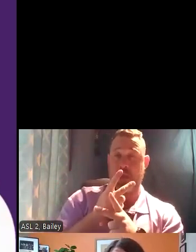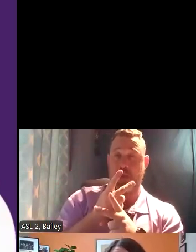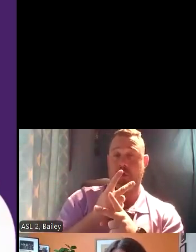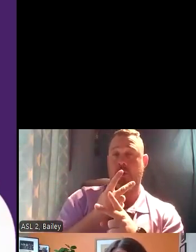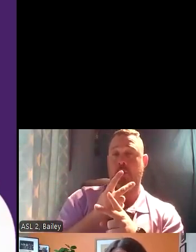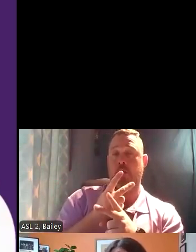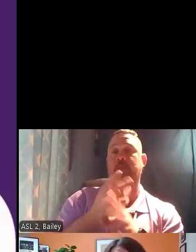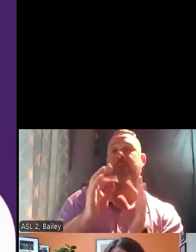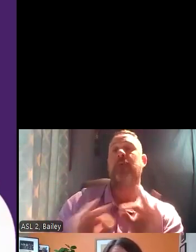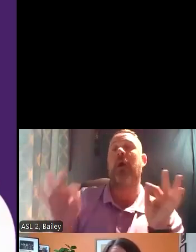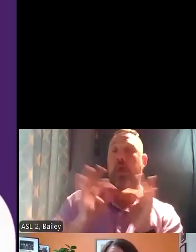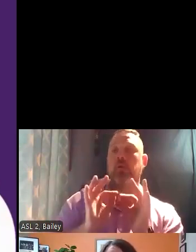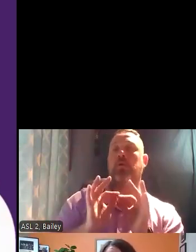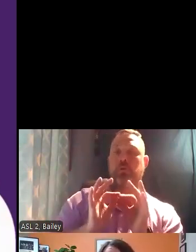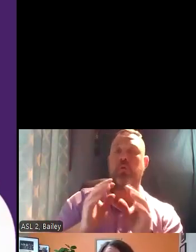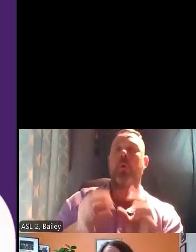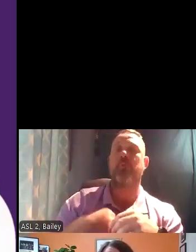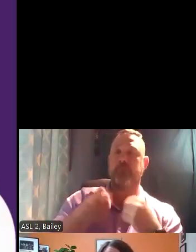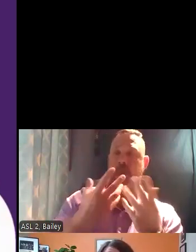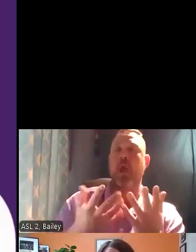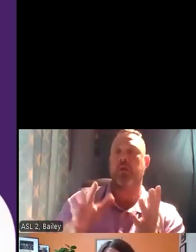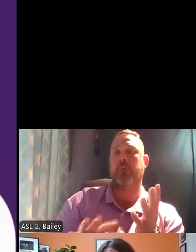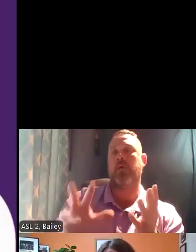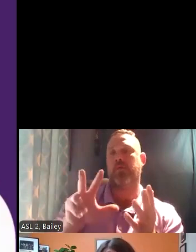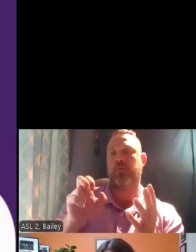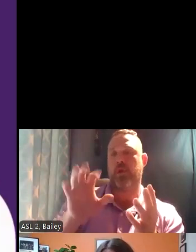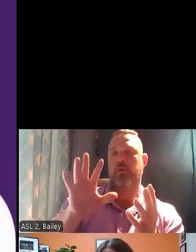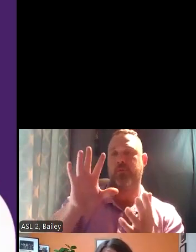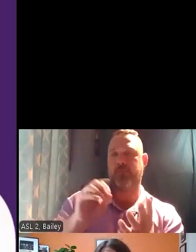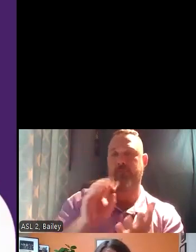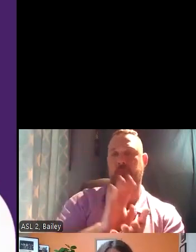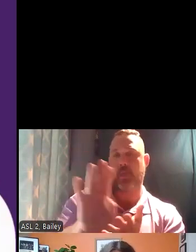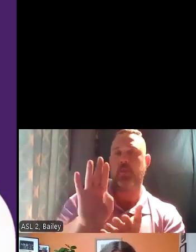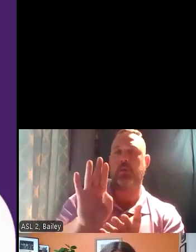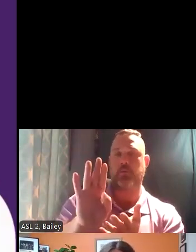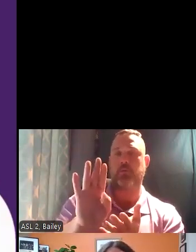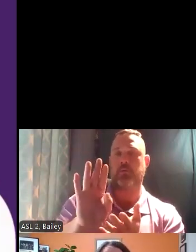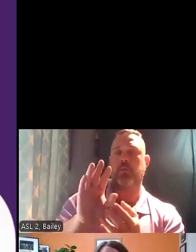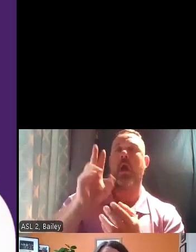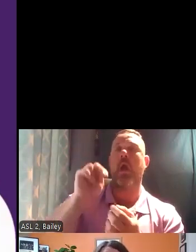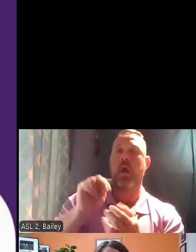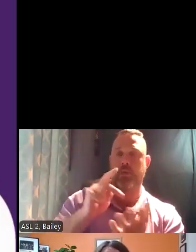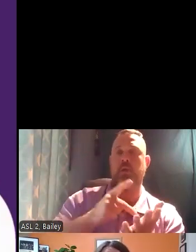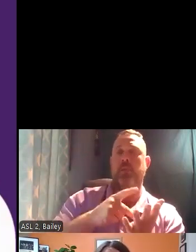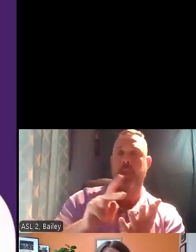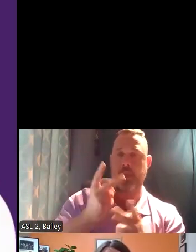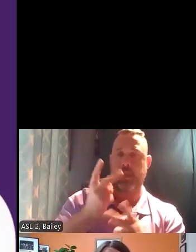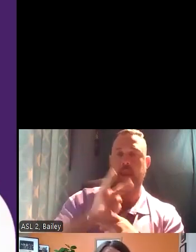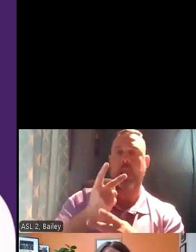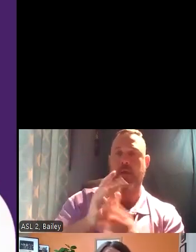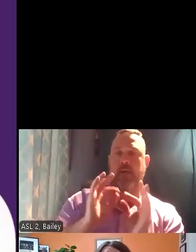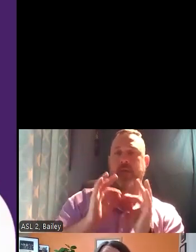value of the cost of care that they're providing would be about $350 billion in that unpaid care that family